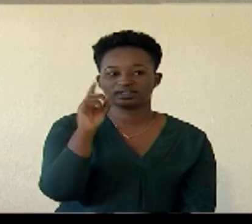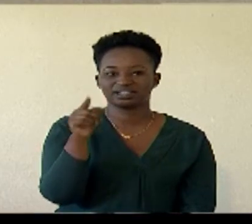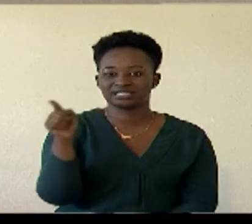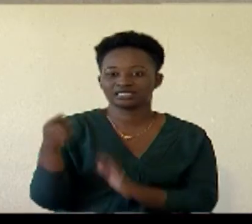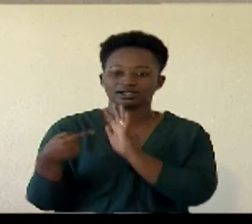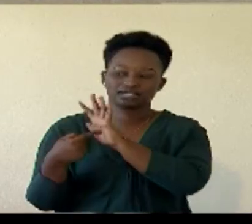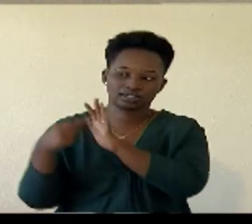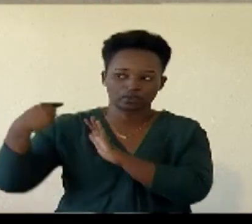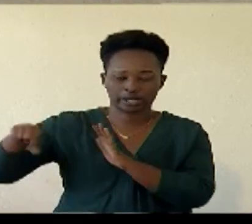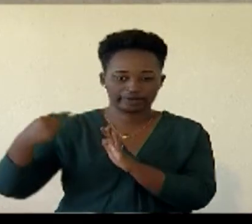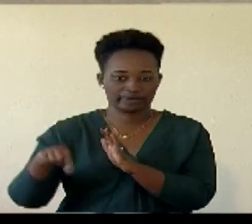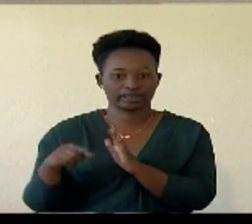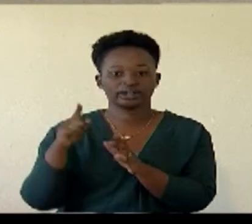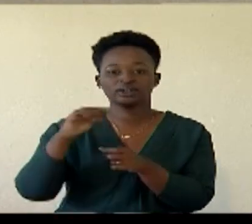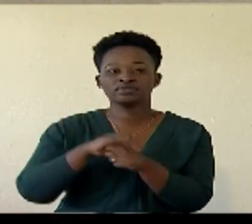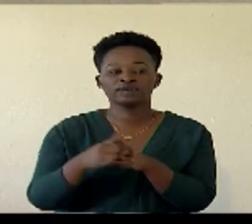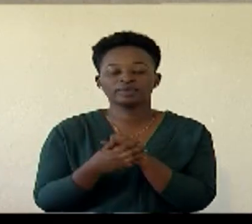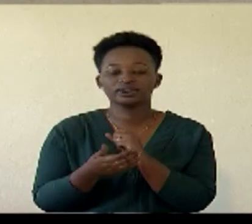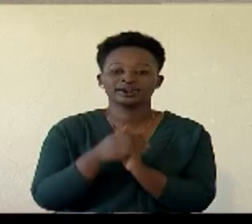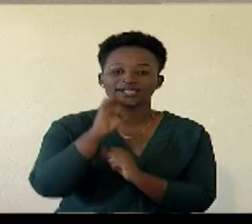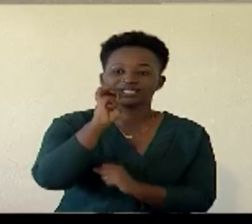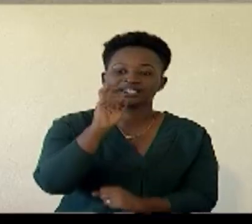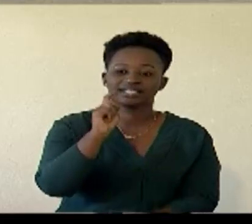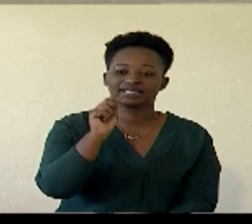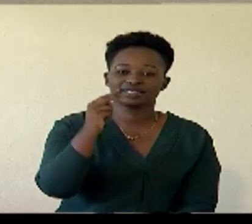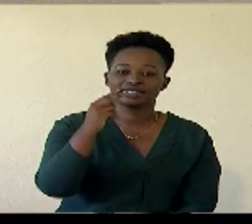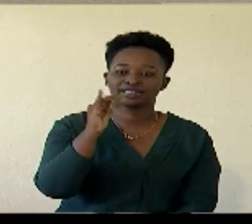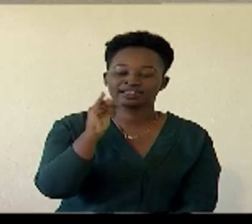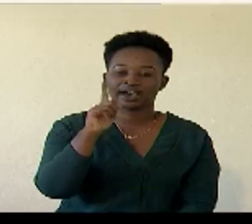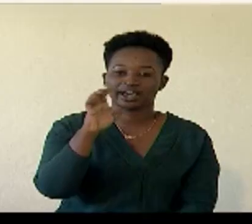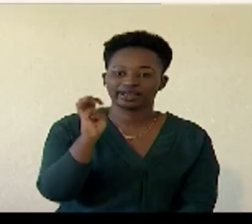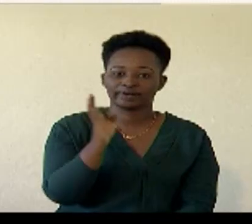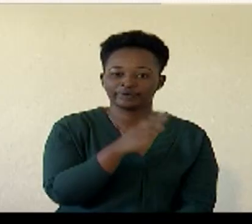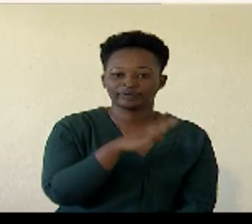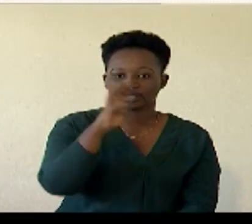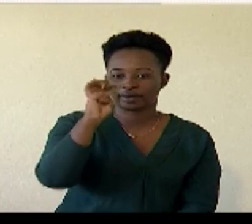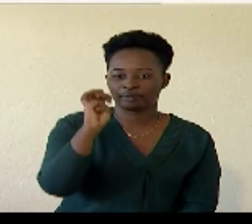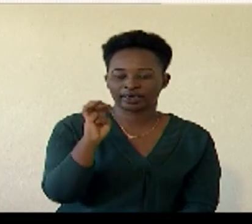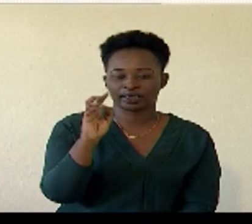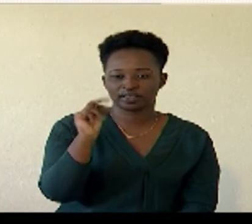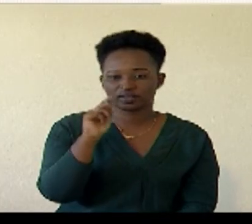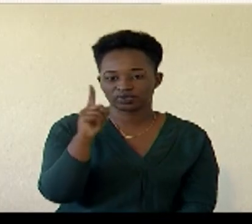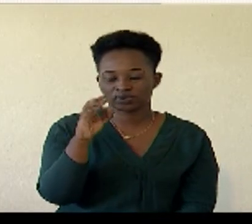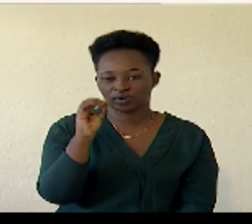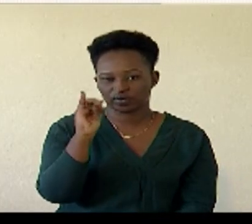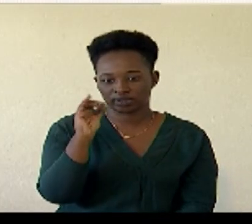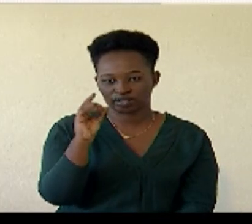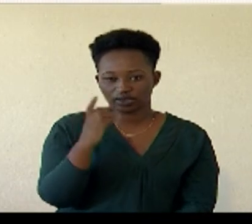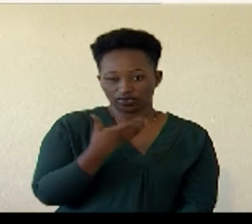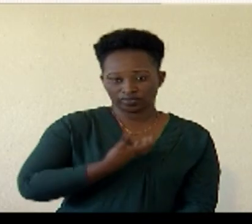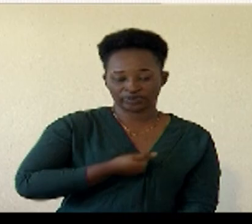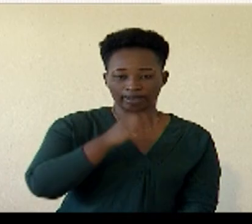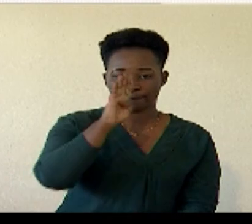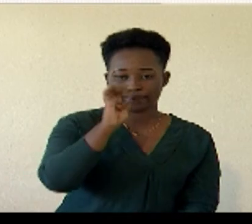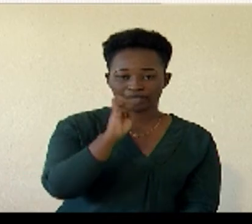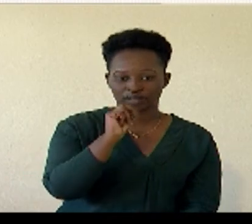esterification. So this forms ethyl benzoate. So we have benzoic acid reacting with ethanol in